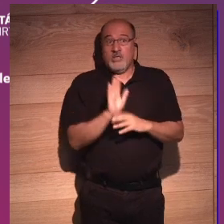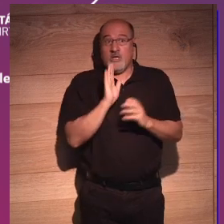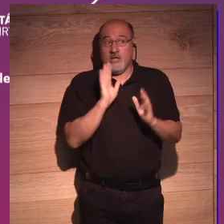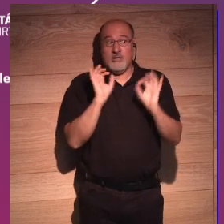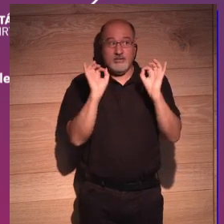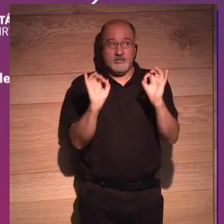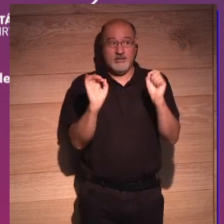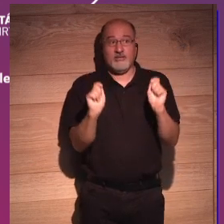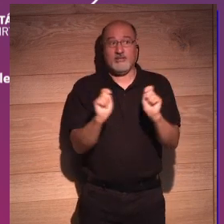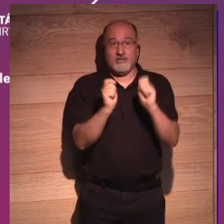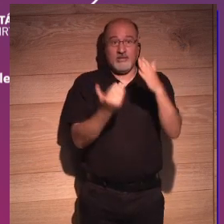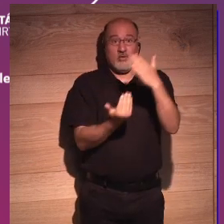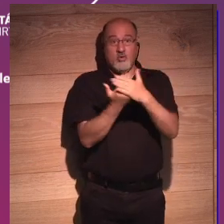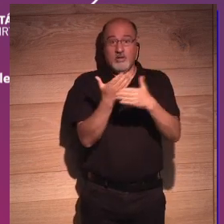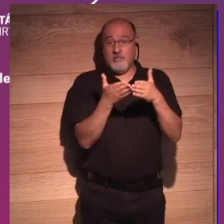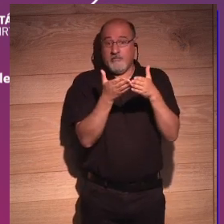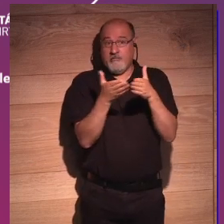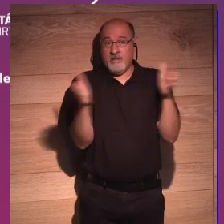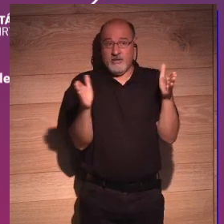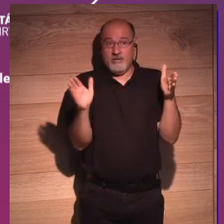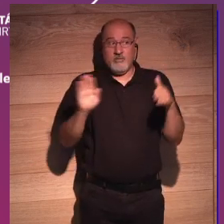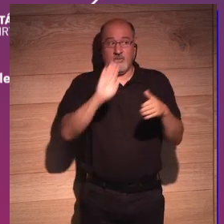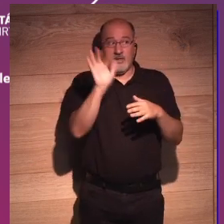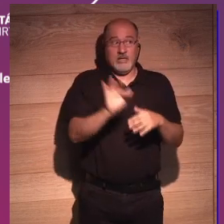Without further ado, and to finish,